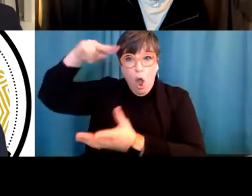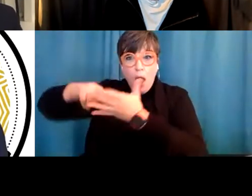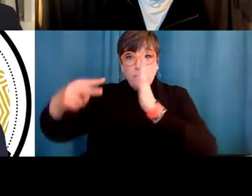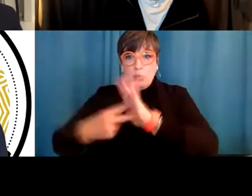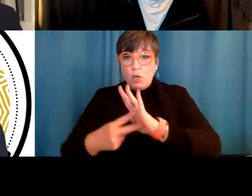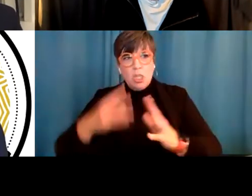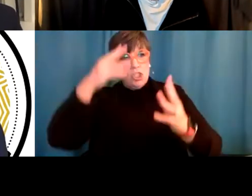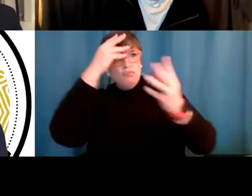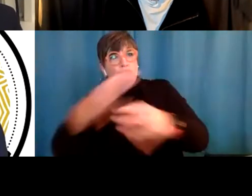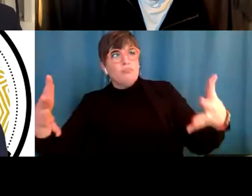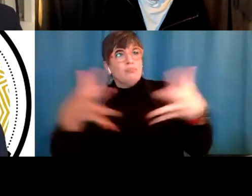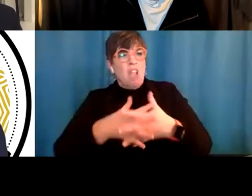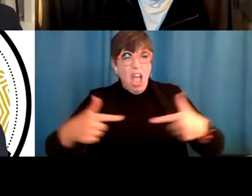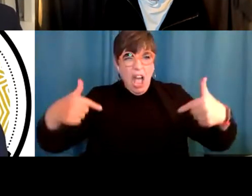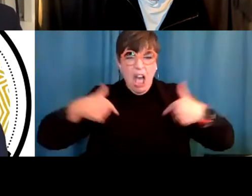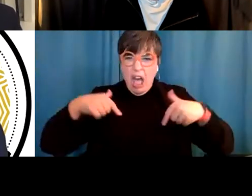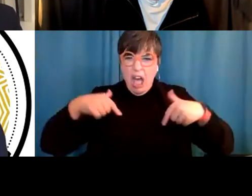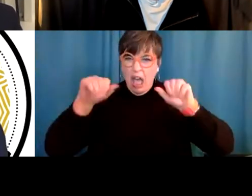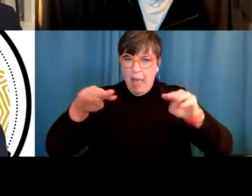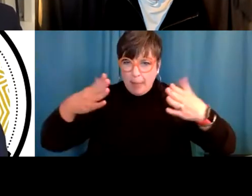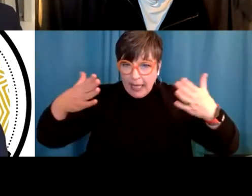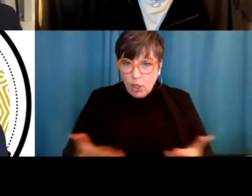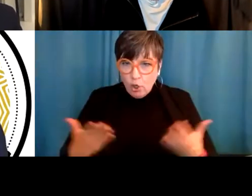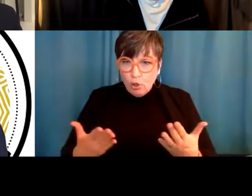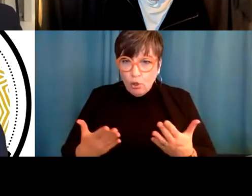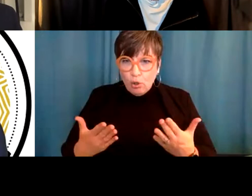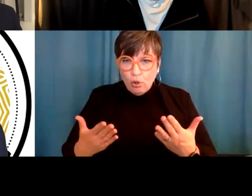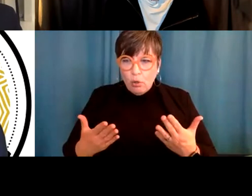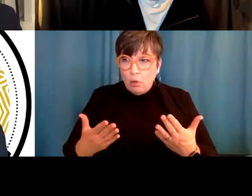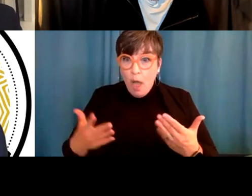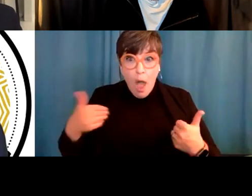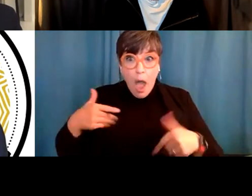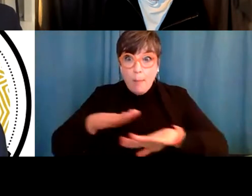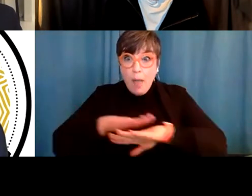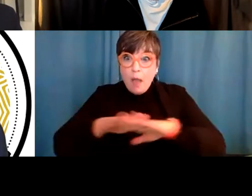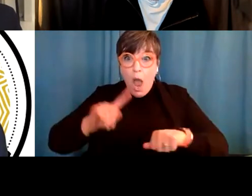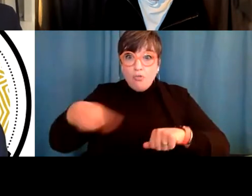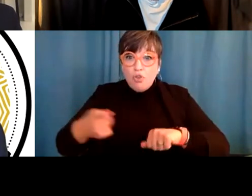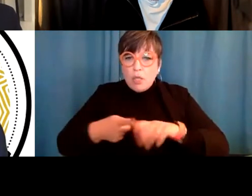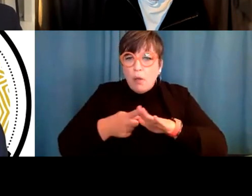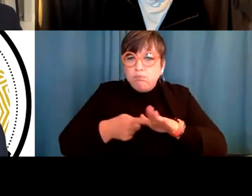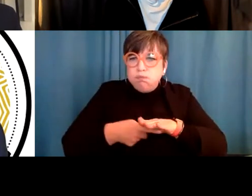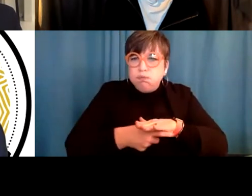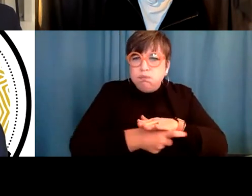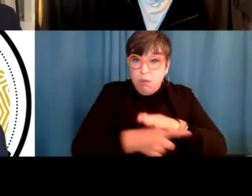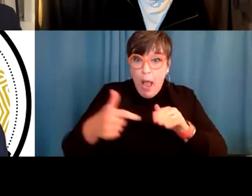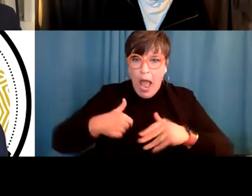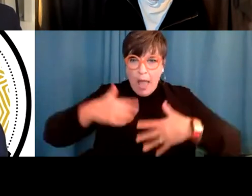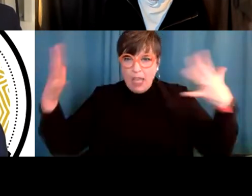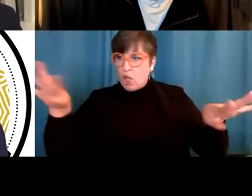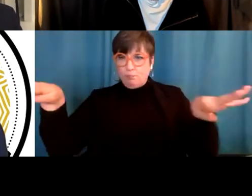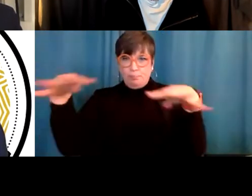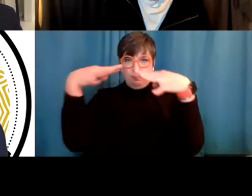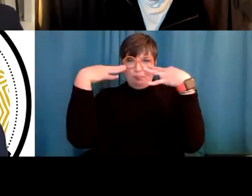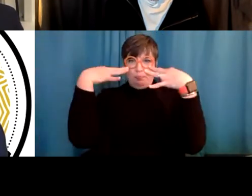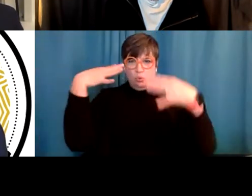that they're out there. They're lurking, not only in the backgrounds, but in plain sight, and they're willing to take